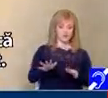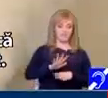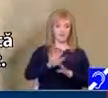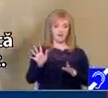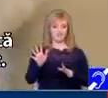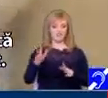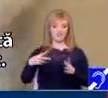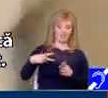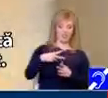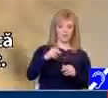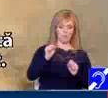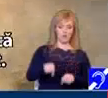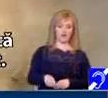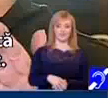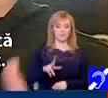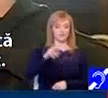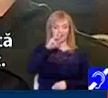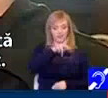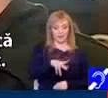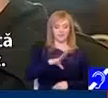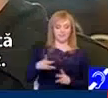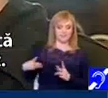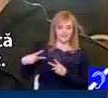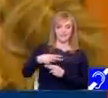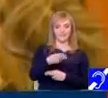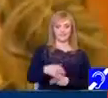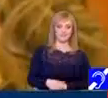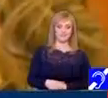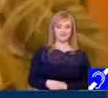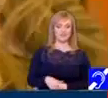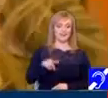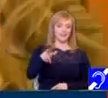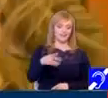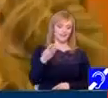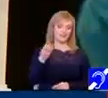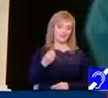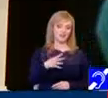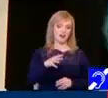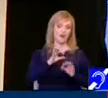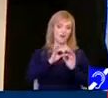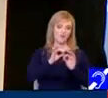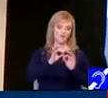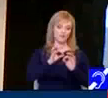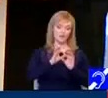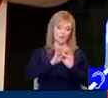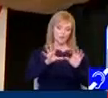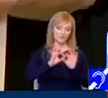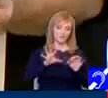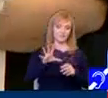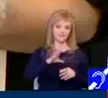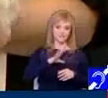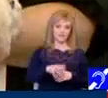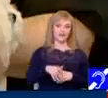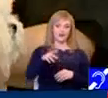you have scissors, so you have to make sure that you are handling the dog correctly. Stilistul a exemplificat tehnica pe Misha, un bichon frize